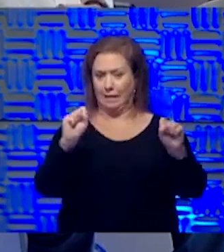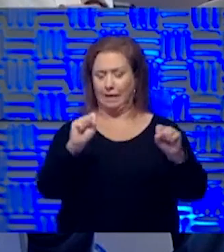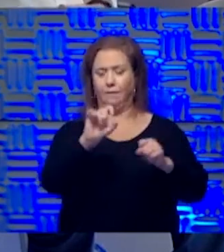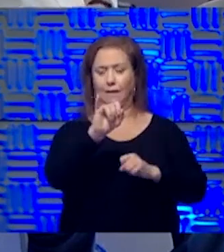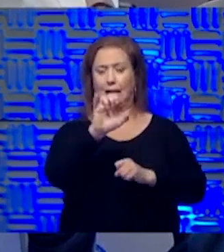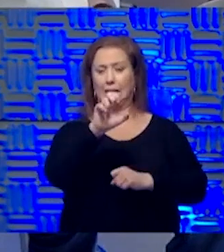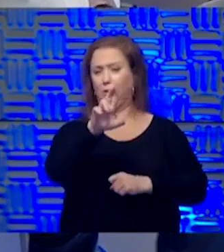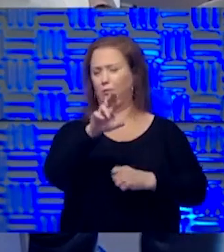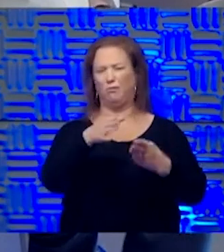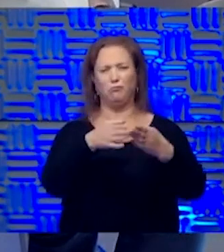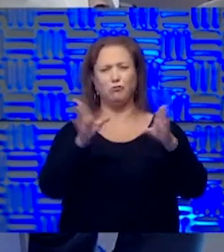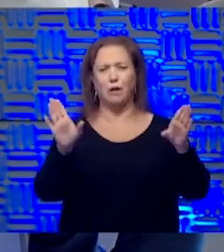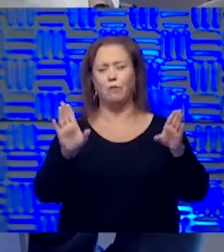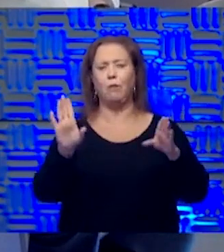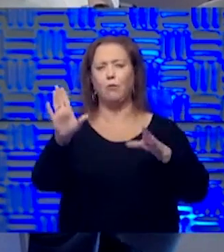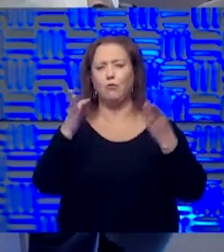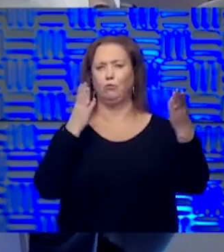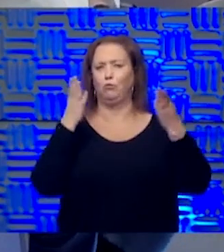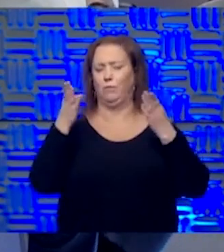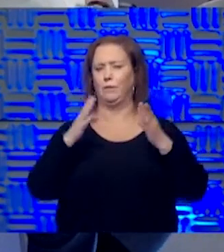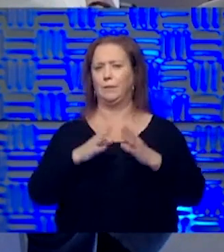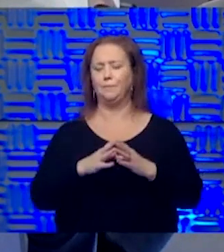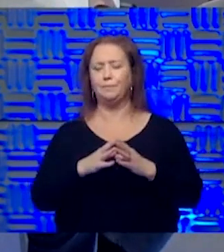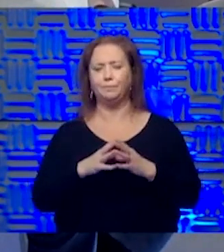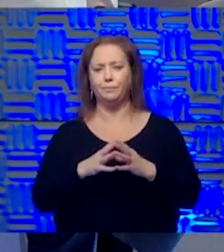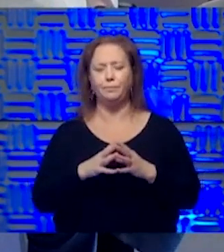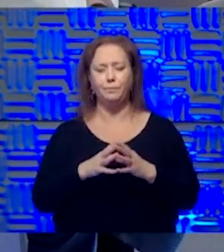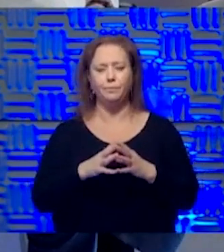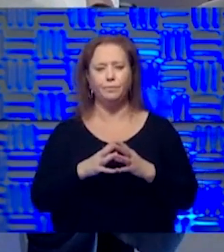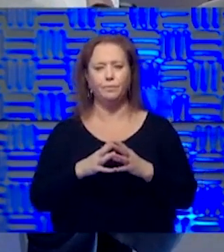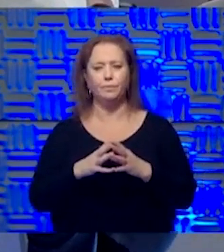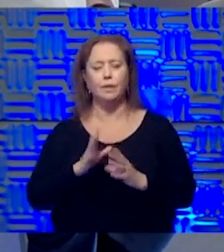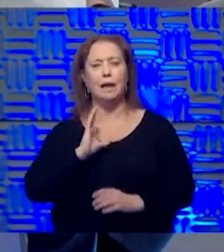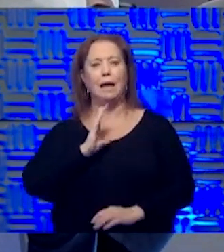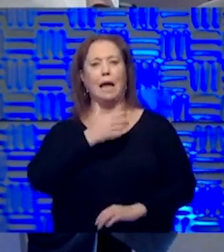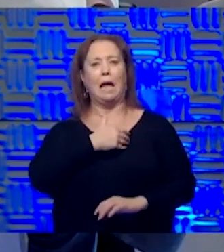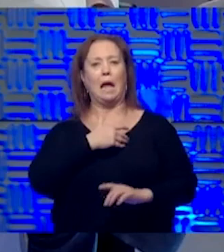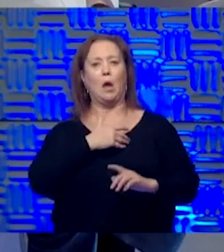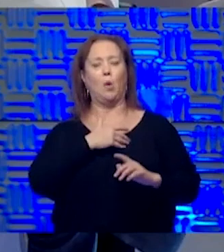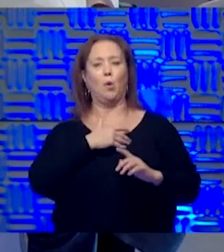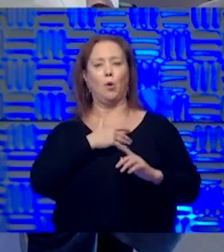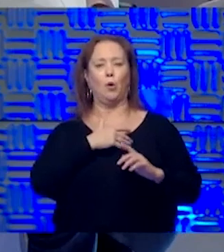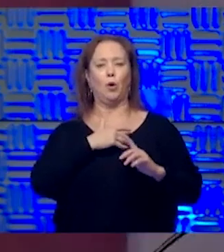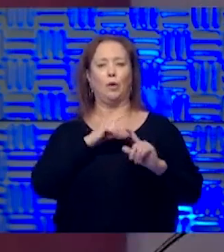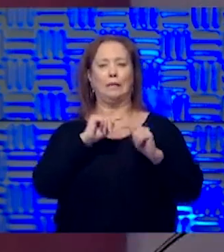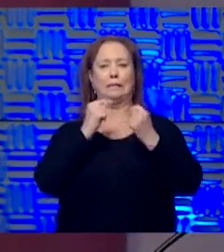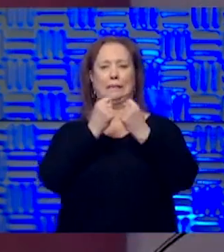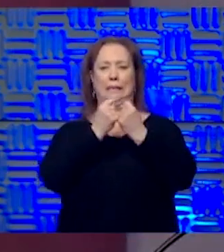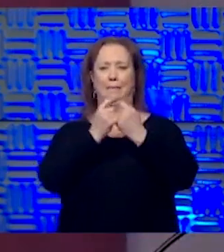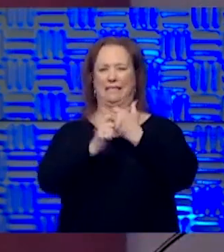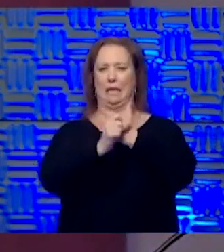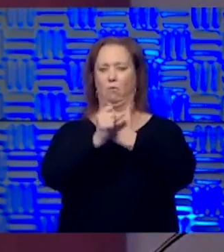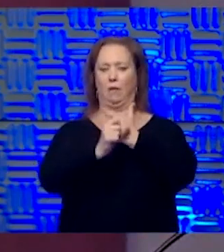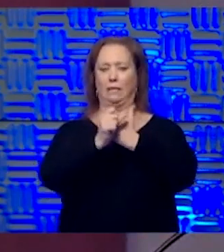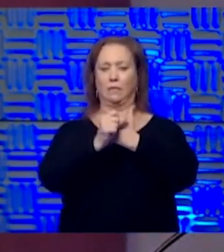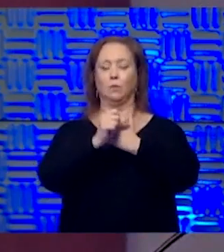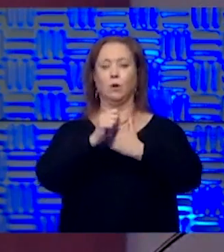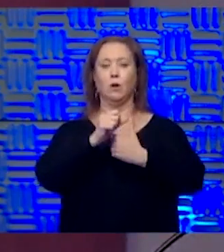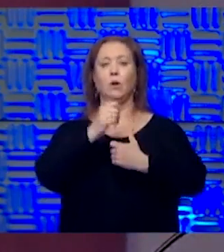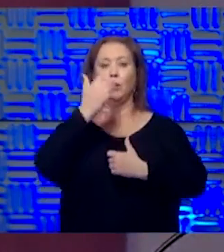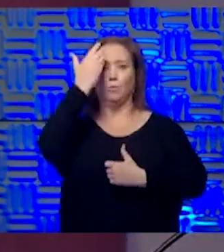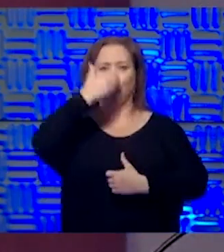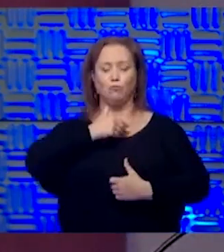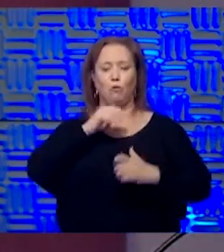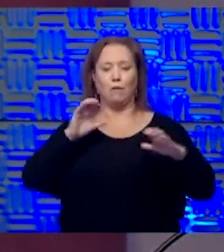or just in general in your service. Sure. So our team is a little bit vulnerable because we do stroke activation. So we respond to the